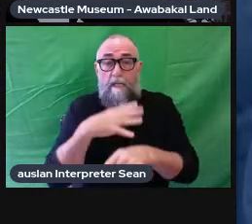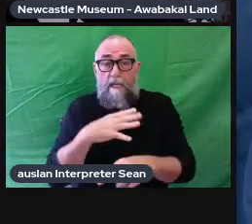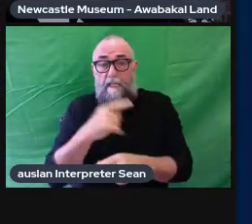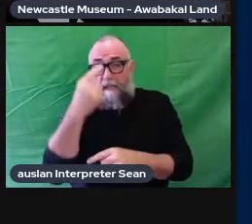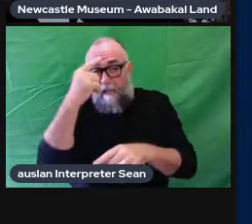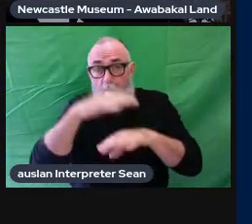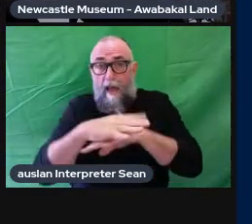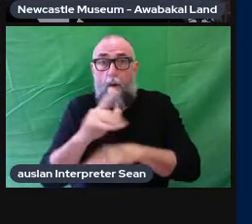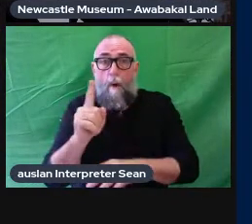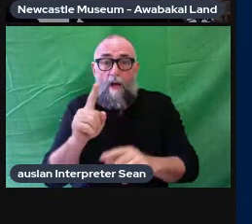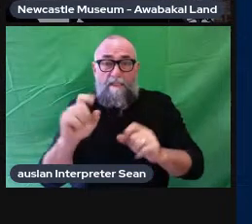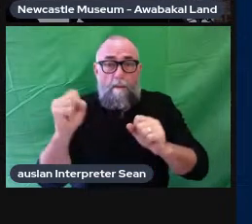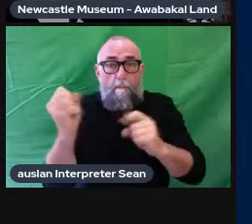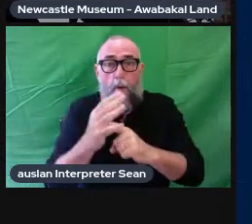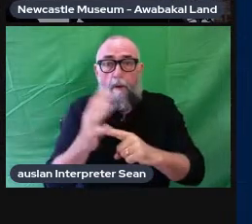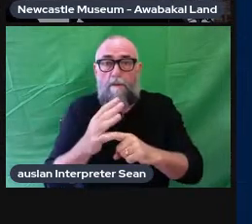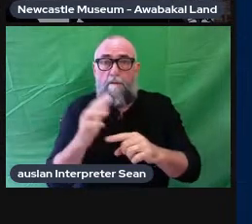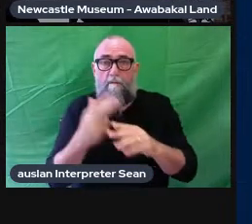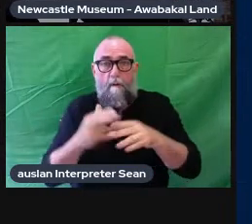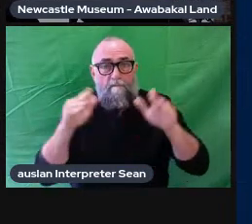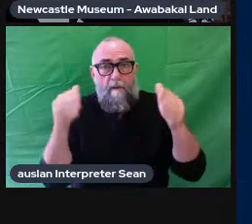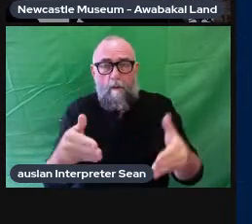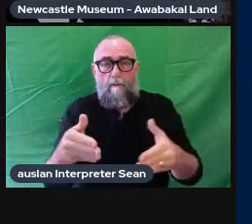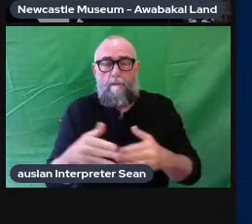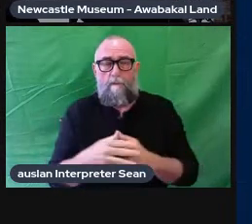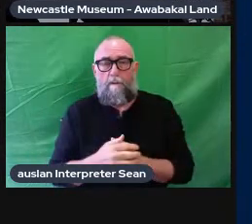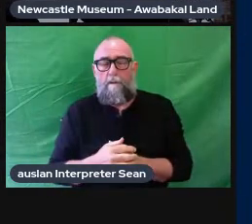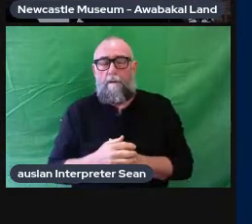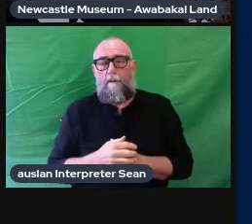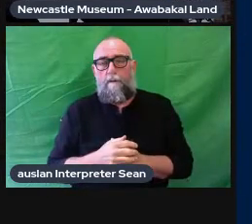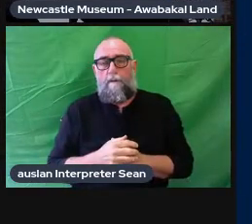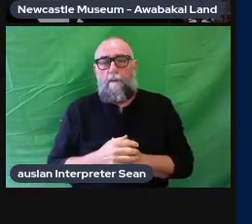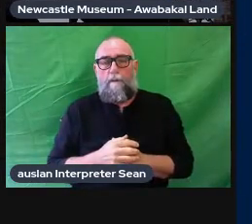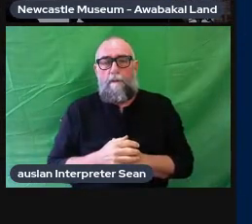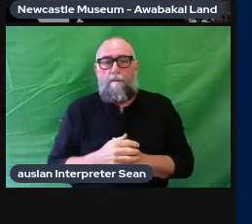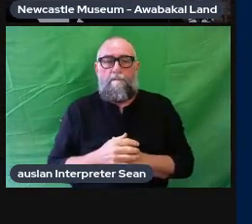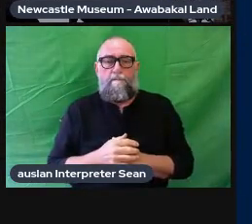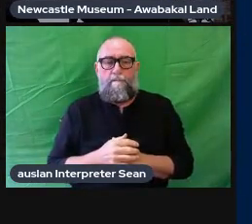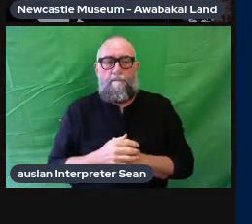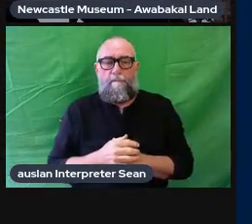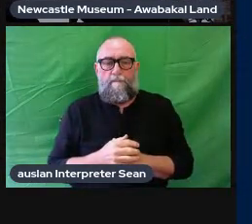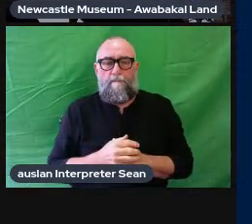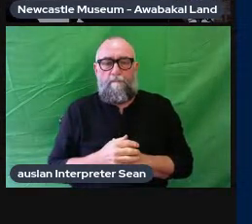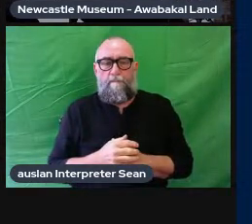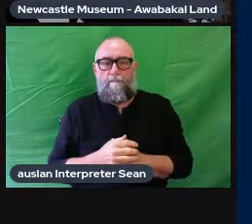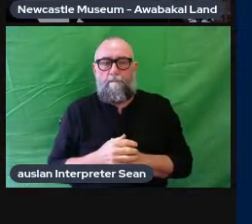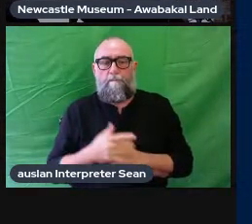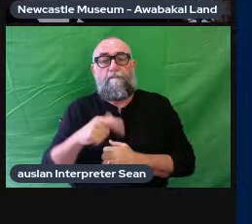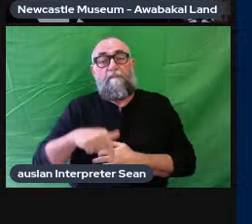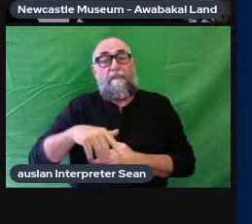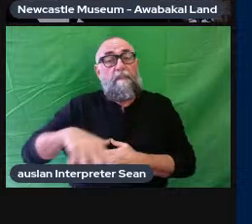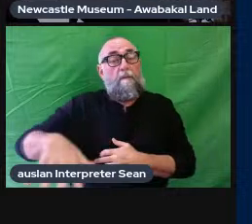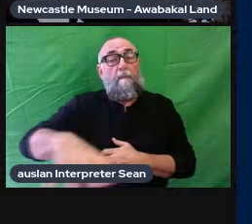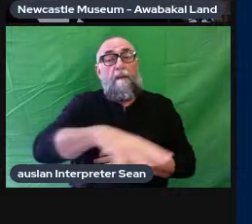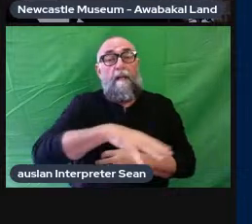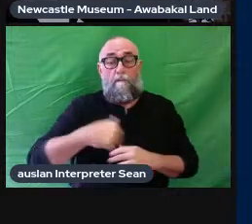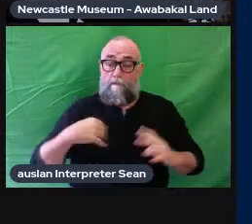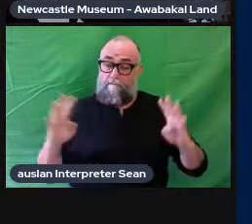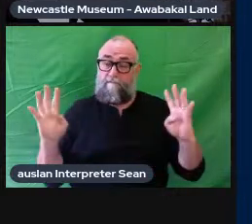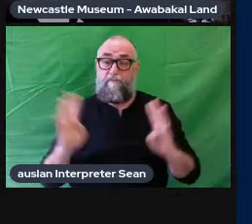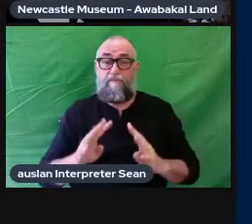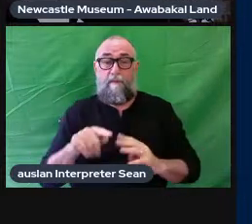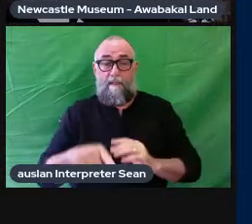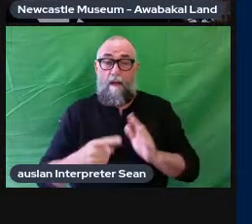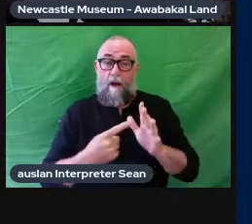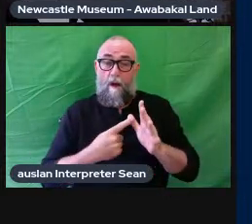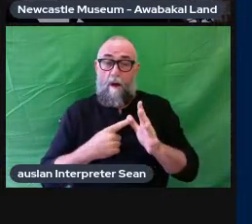important. I'd also like to acknowledge the traditional custodians of this place on which we meet. It's a Wabakal